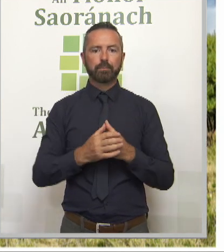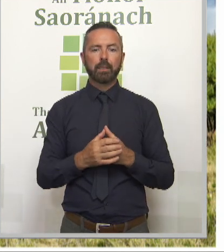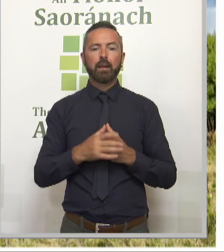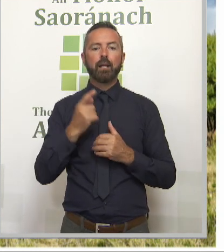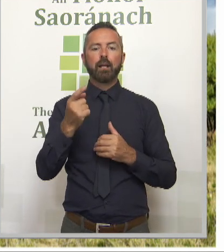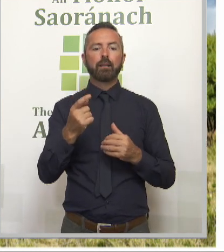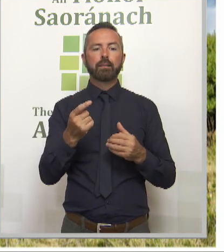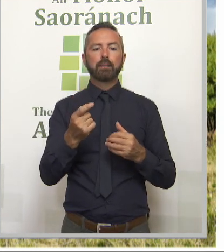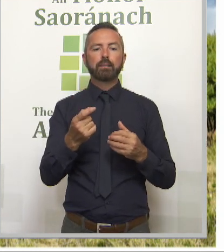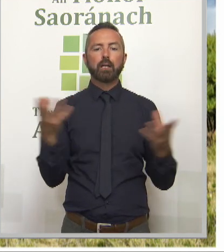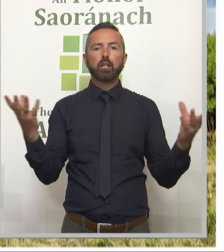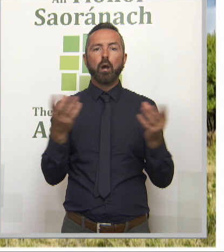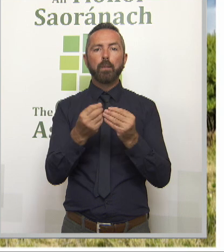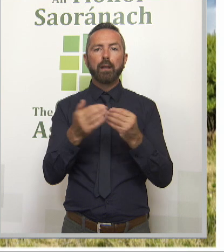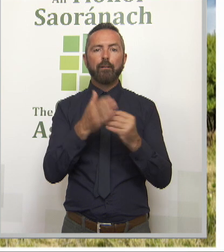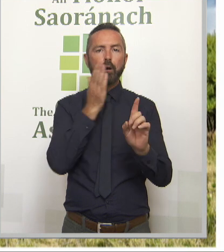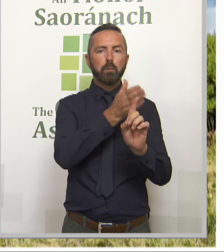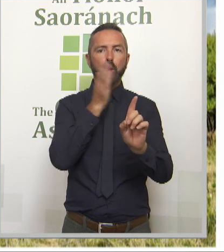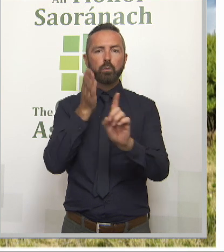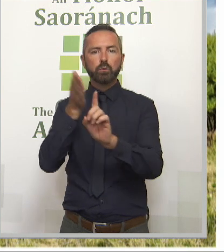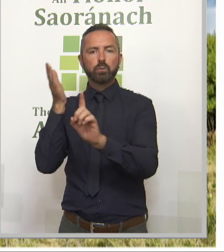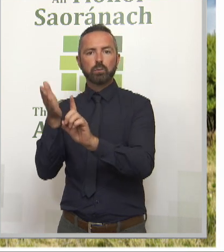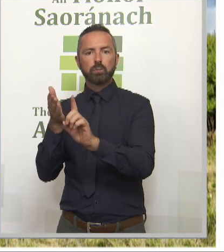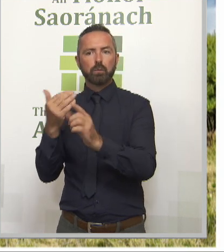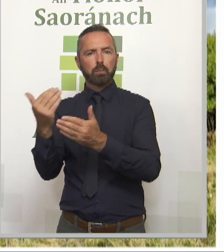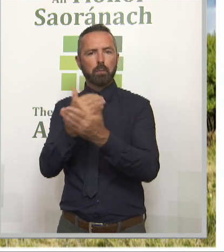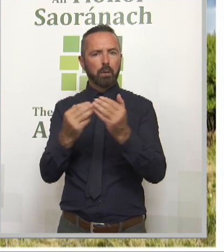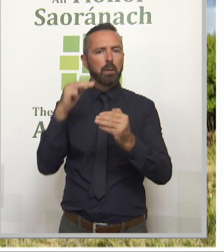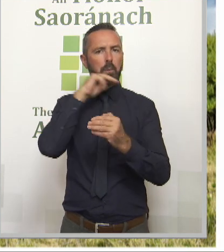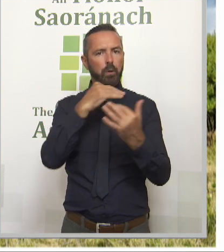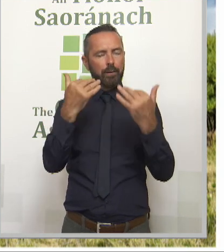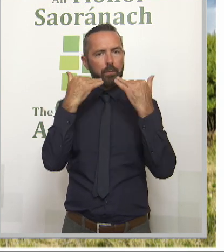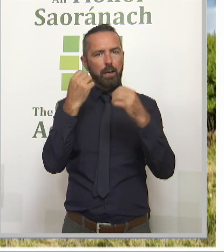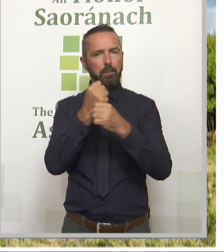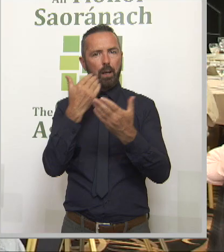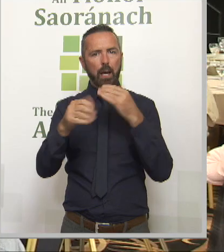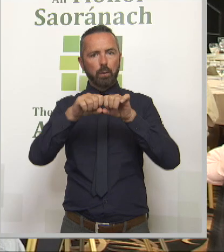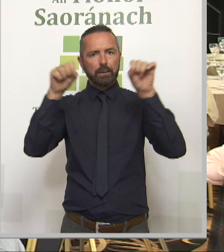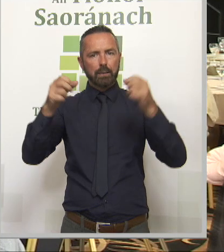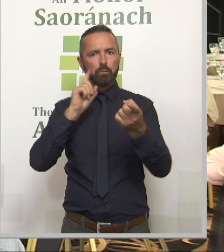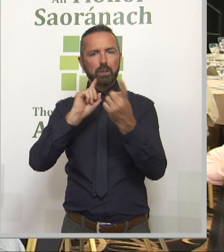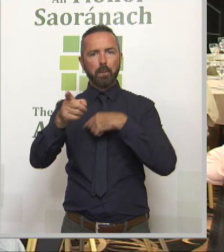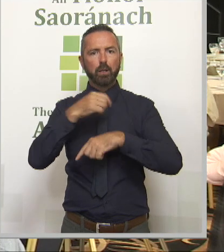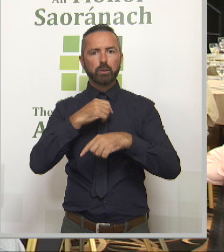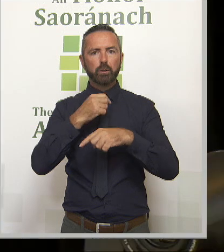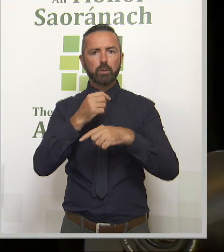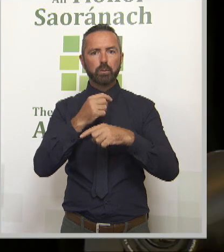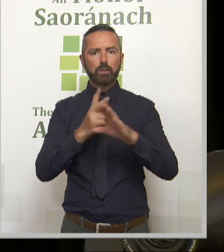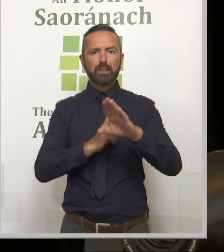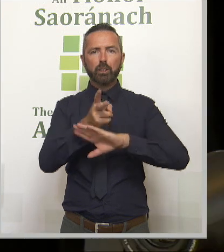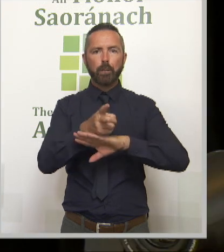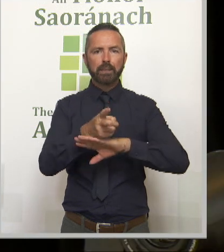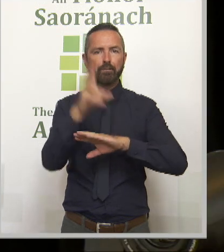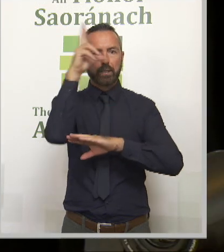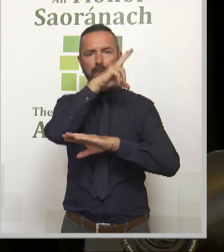combination of approaches has yielded important insights into how systems respond to disturbances. So, for